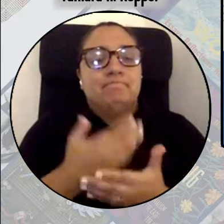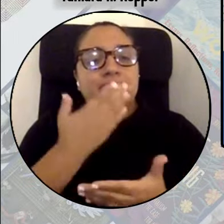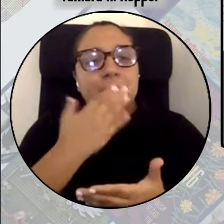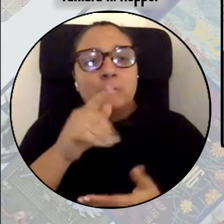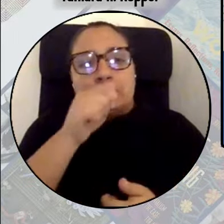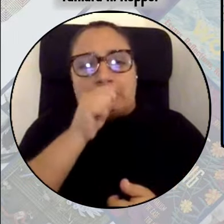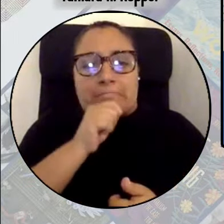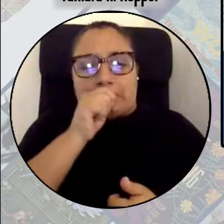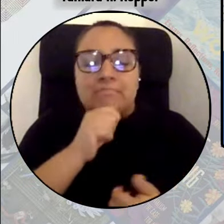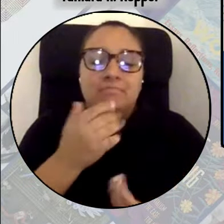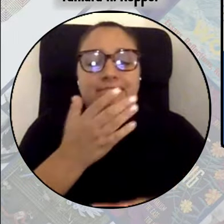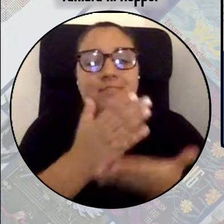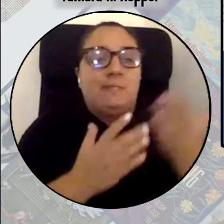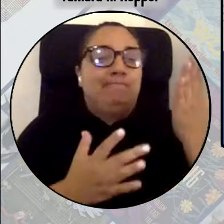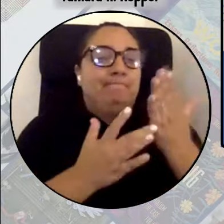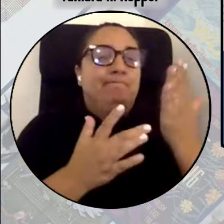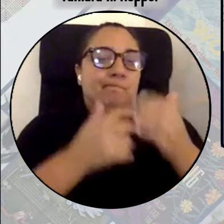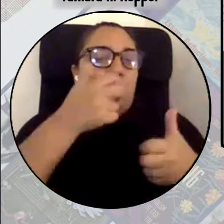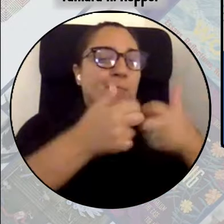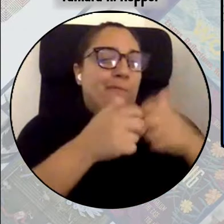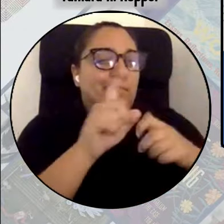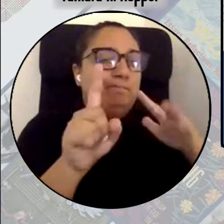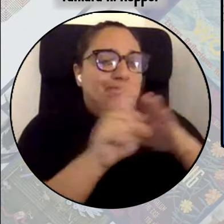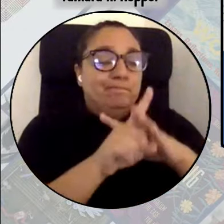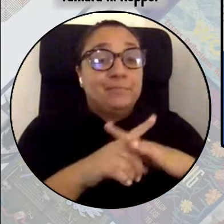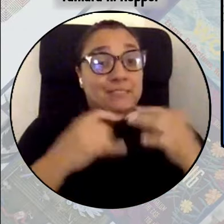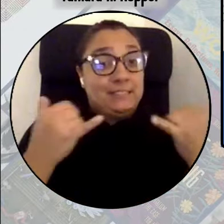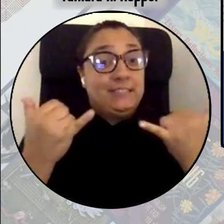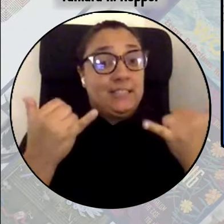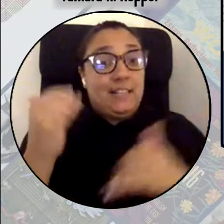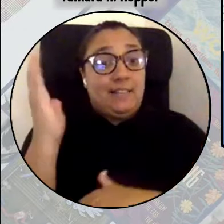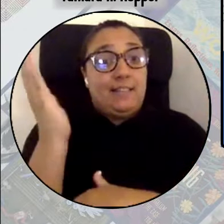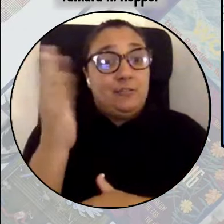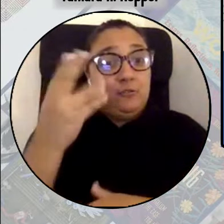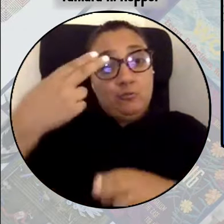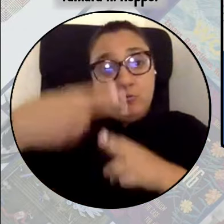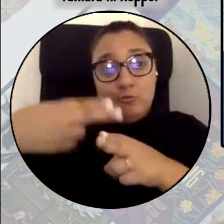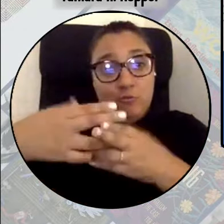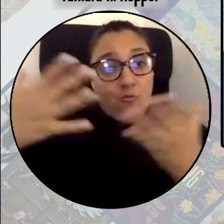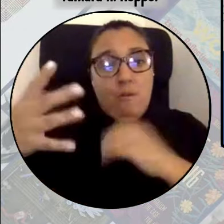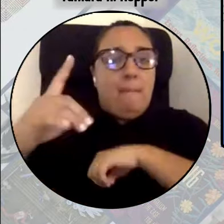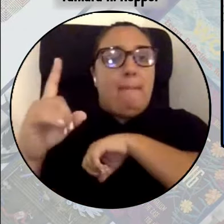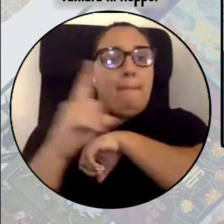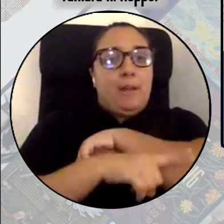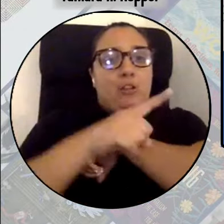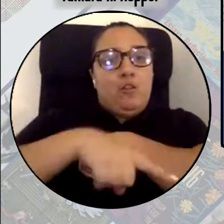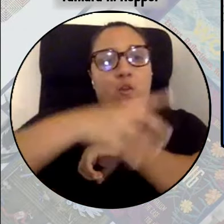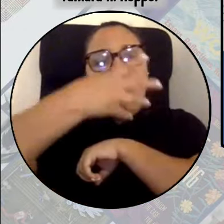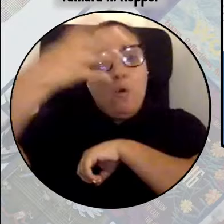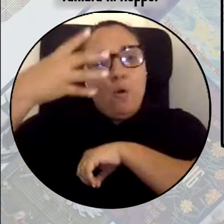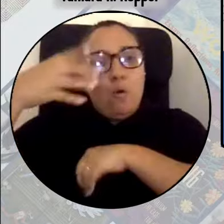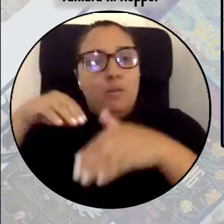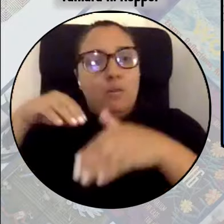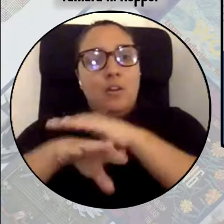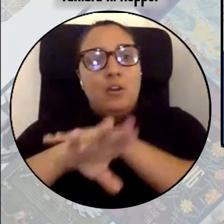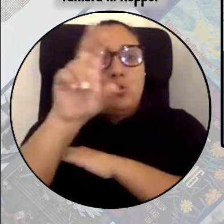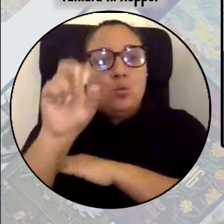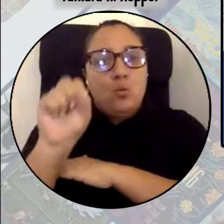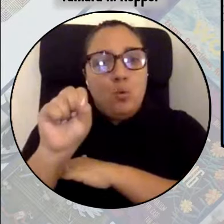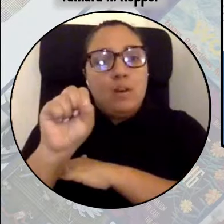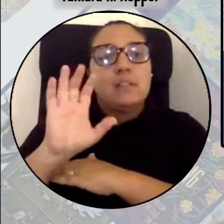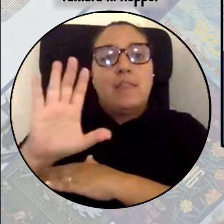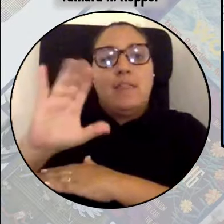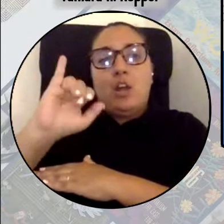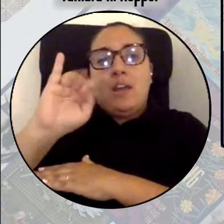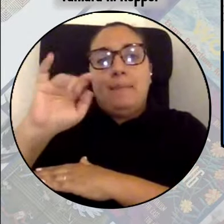with some of our technical stuff. Today's lecture is Punishing Immigrants, U.S. Immigration Enforcement, and the Prison